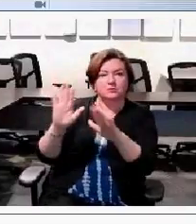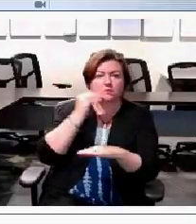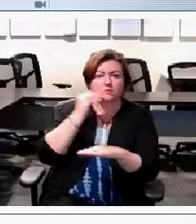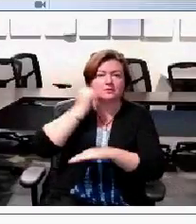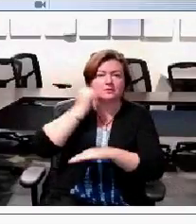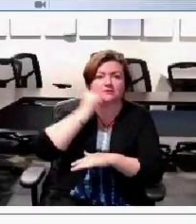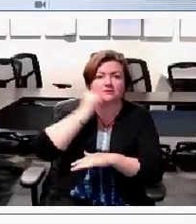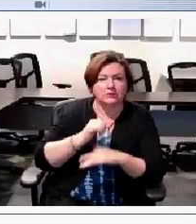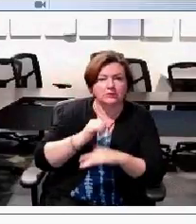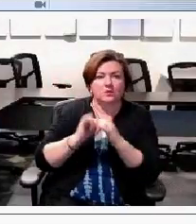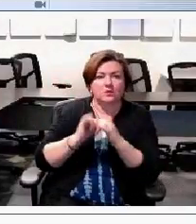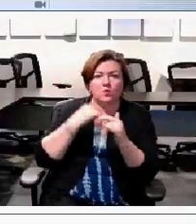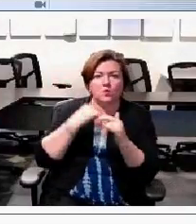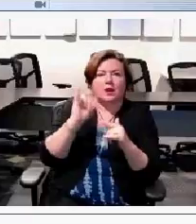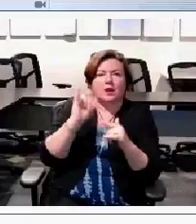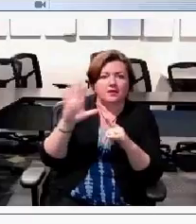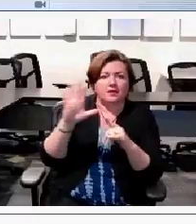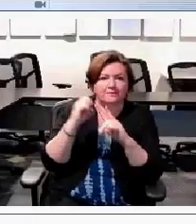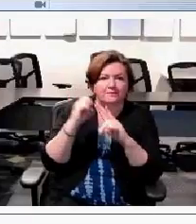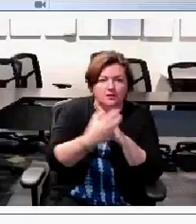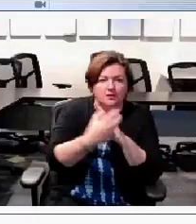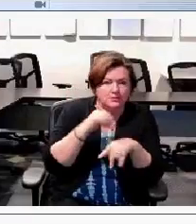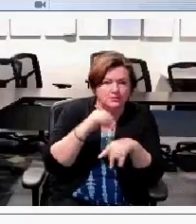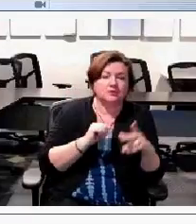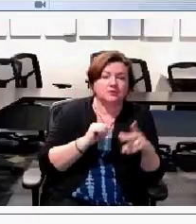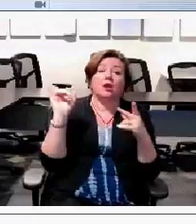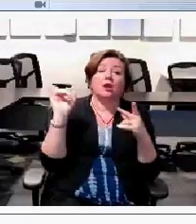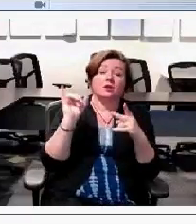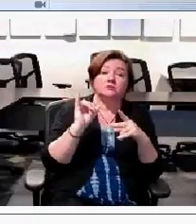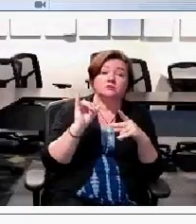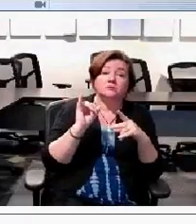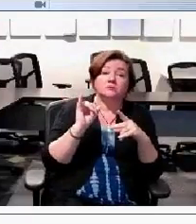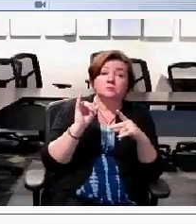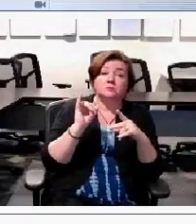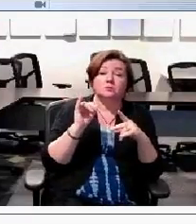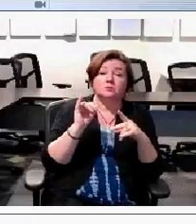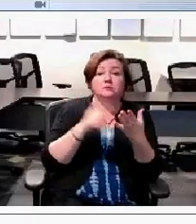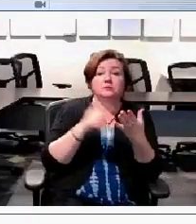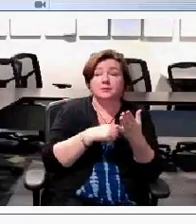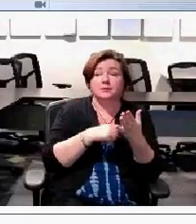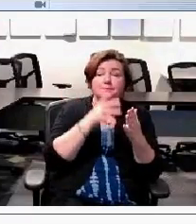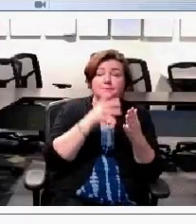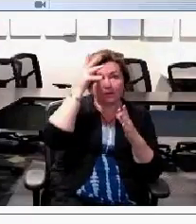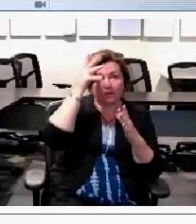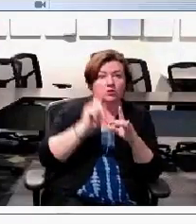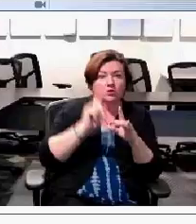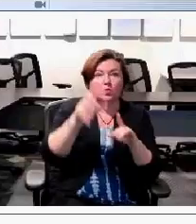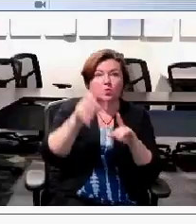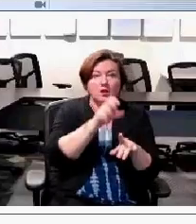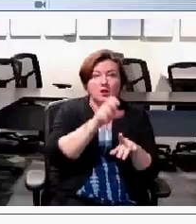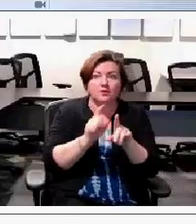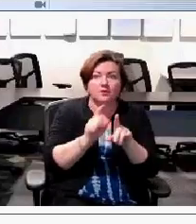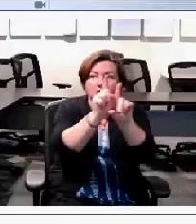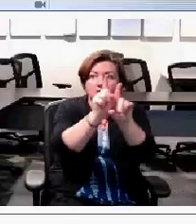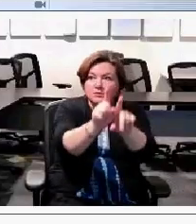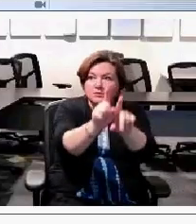that environment is like. We also meet families for appointments. I think parents really appreciate having someone